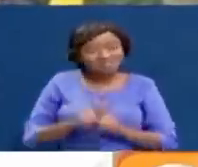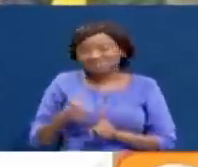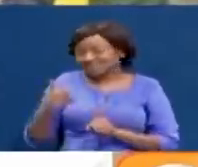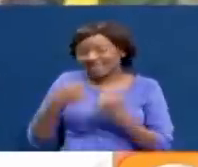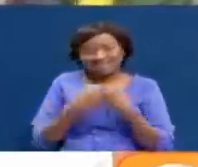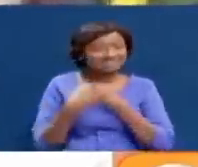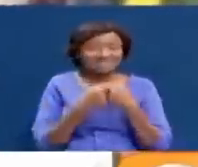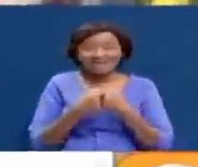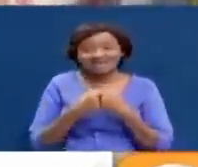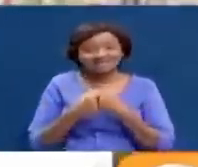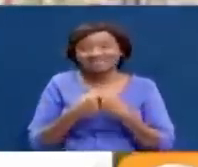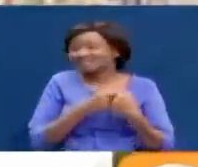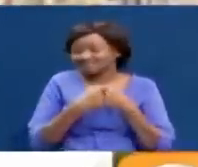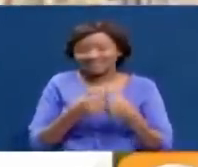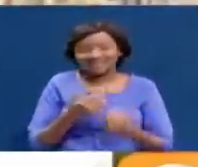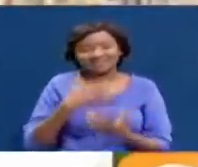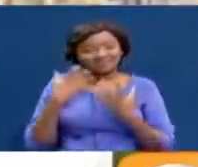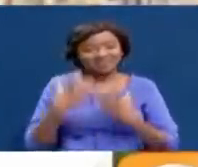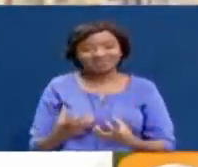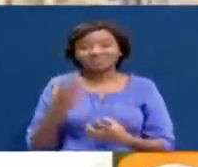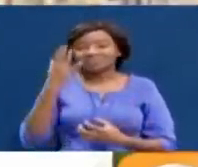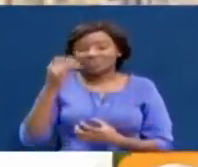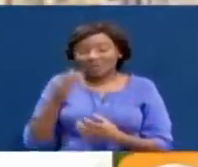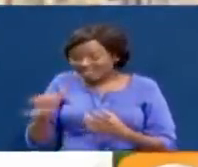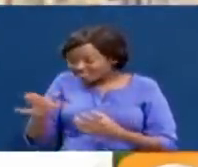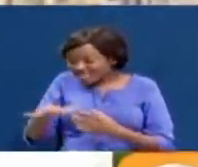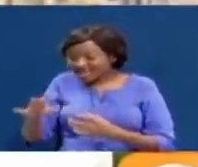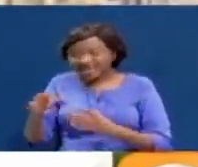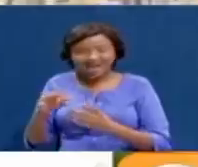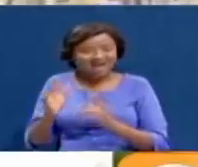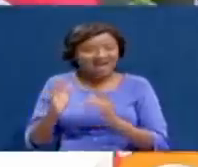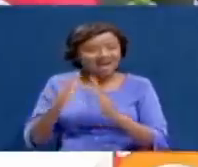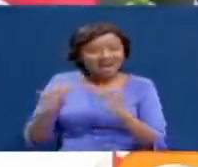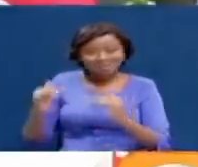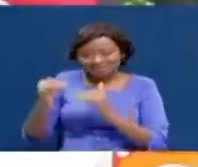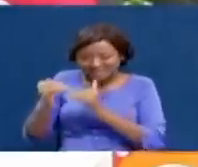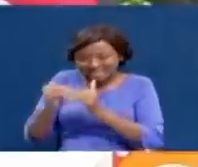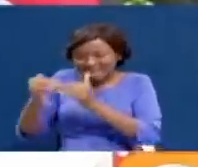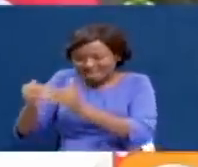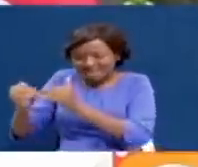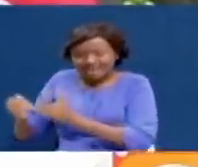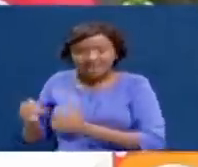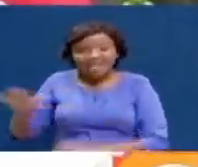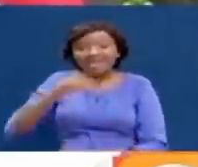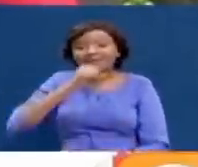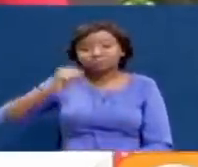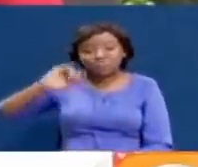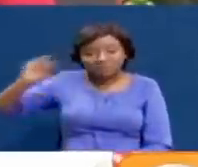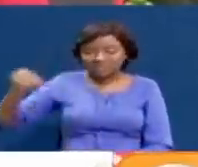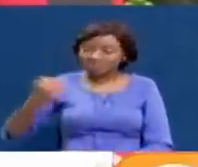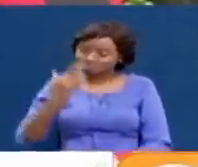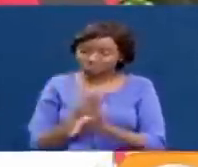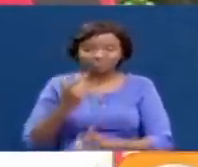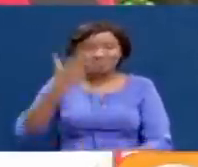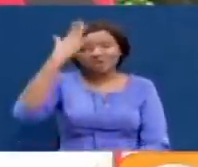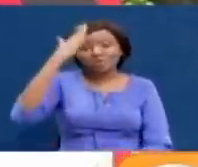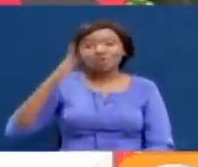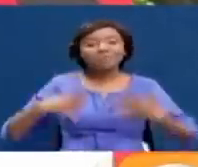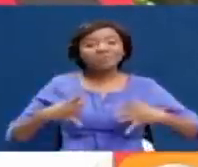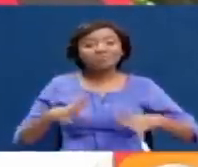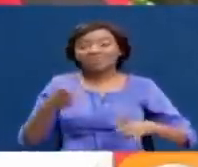to contain the spread of the virus in the tight-knit homes of this neighborhood. Maisha hapa na yajua mimi na wewe. Tuishi pamoja